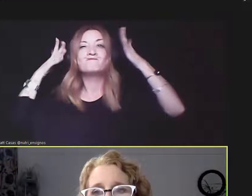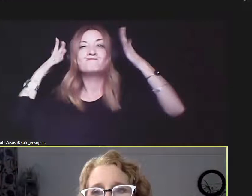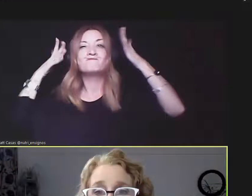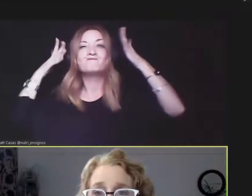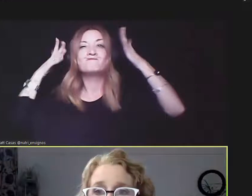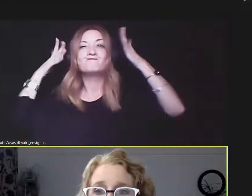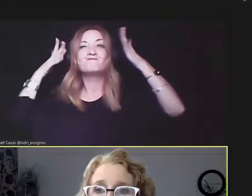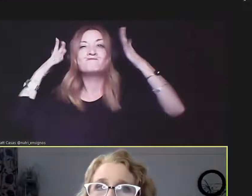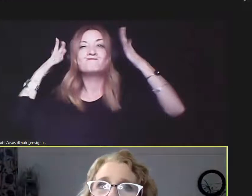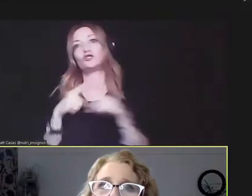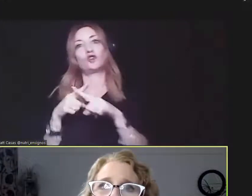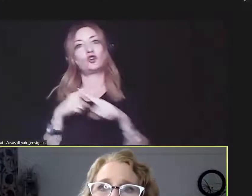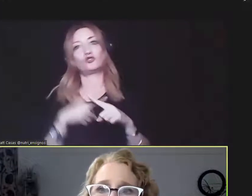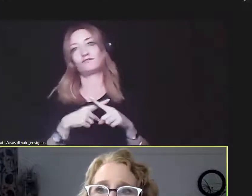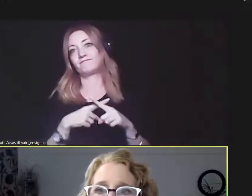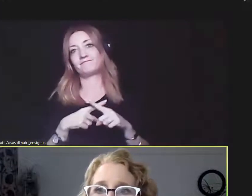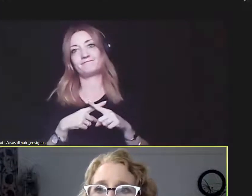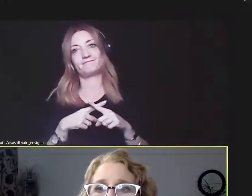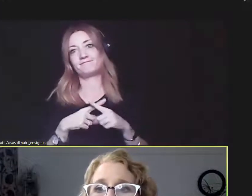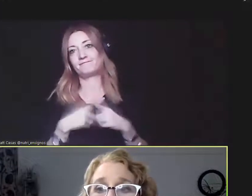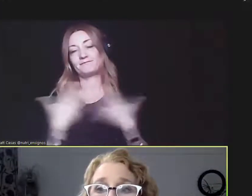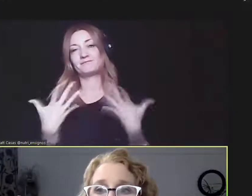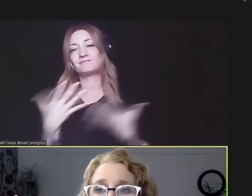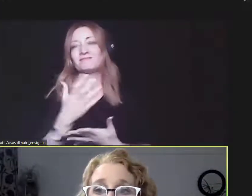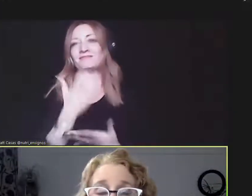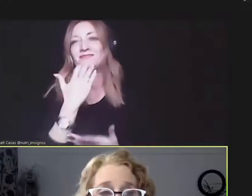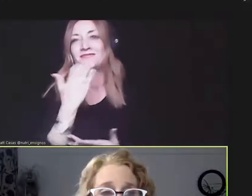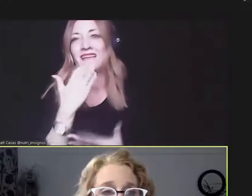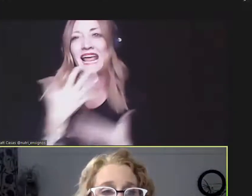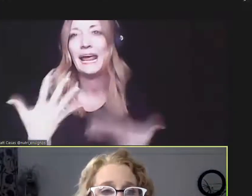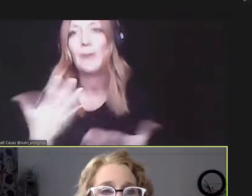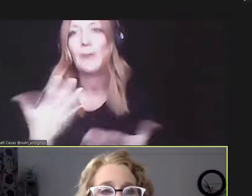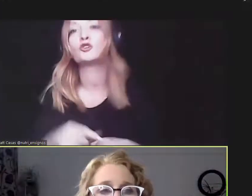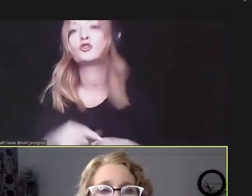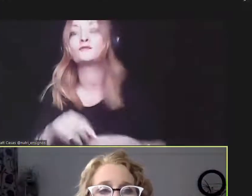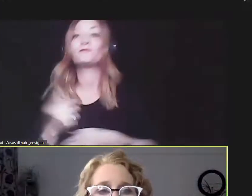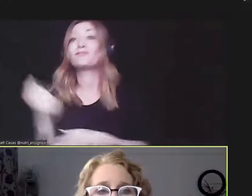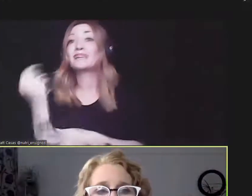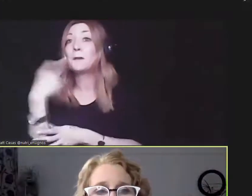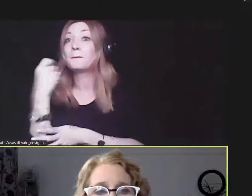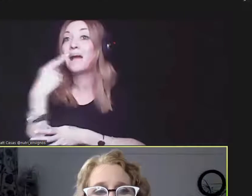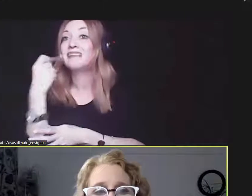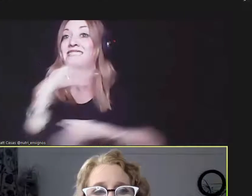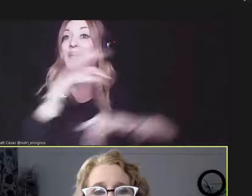can disrupt the gut microbiota,